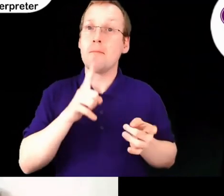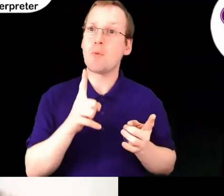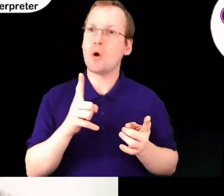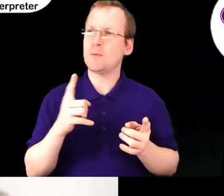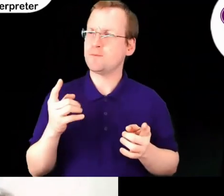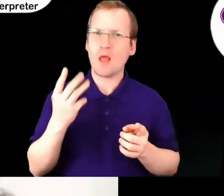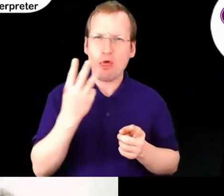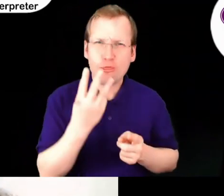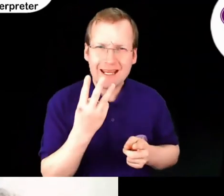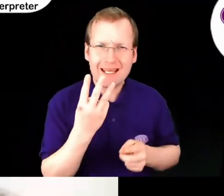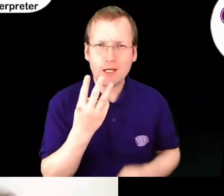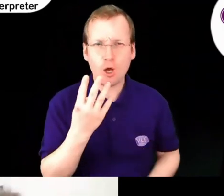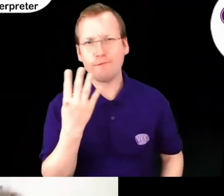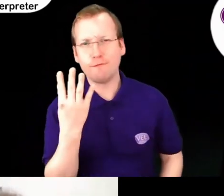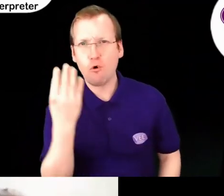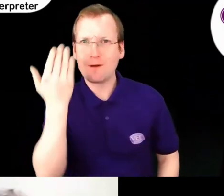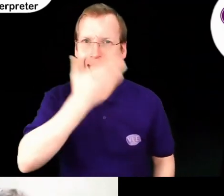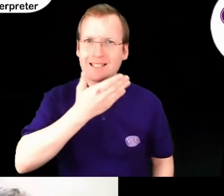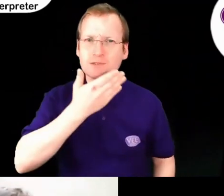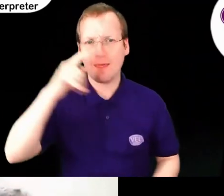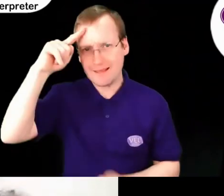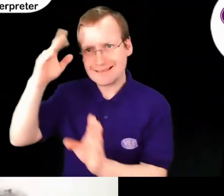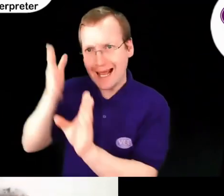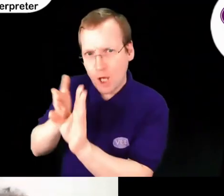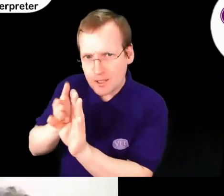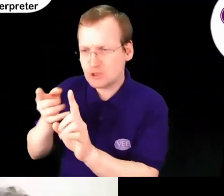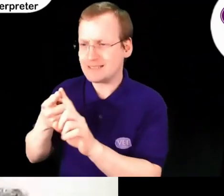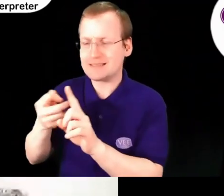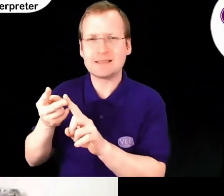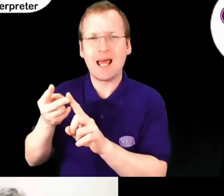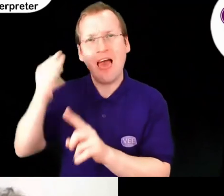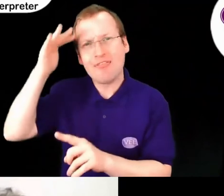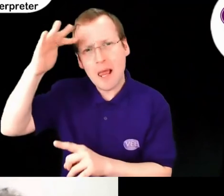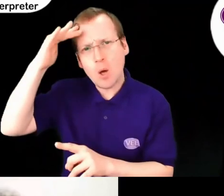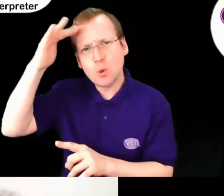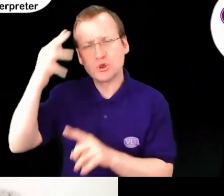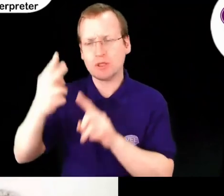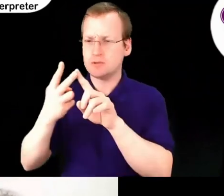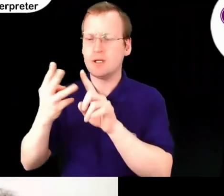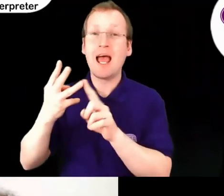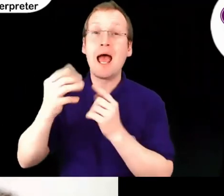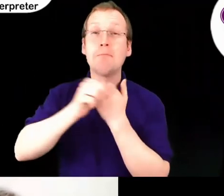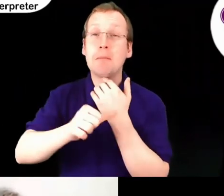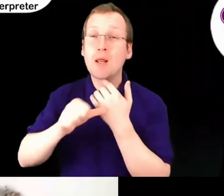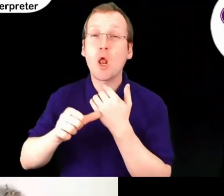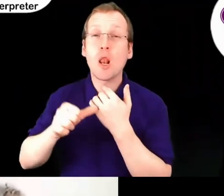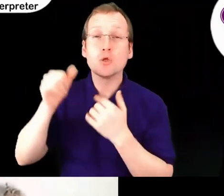3 or 4 nights with I think a psychologist, with a theologian, with a biblical scholar, with a counselor.